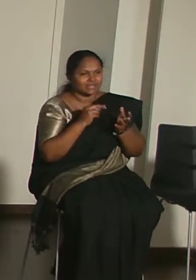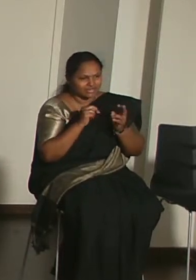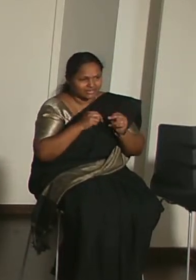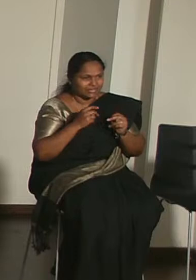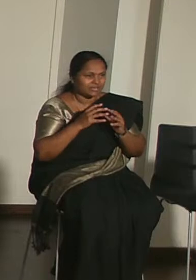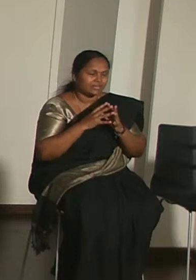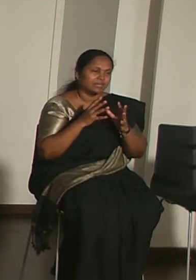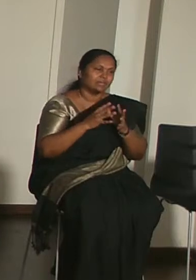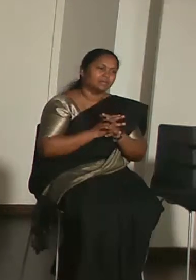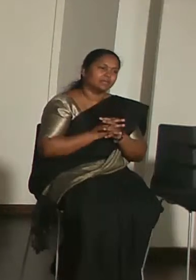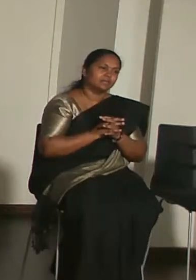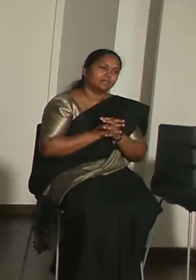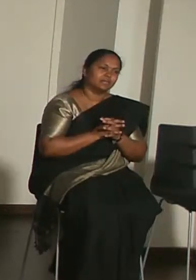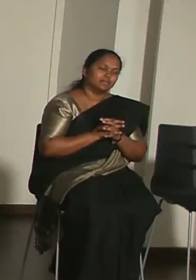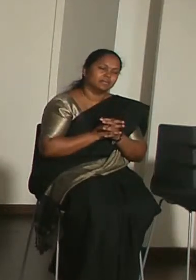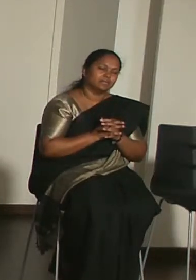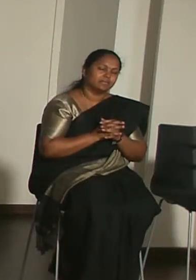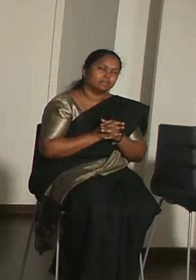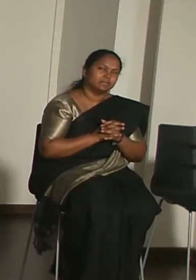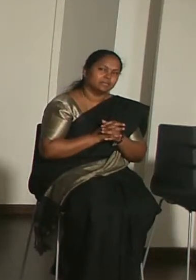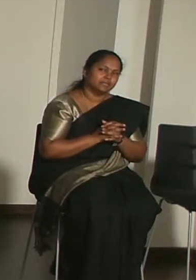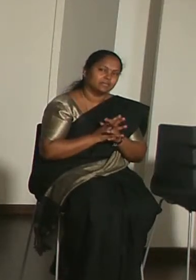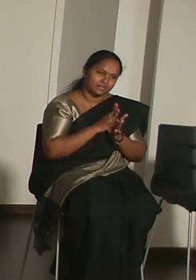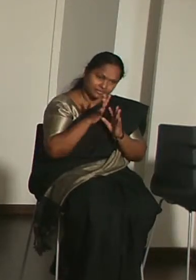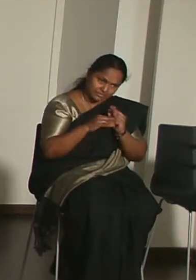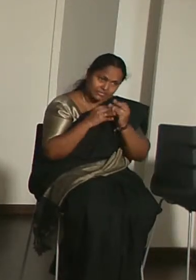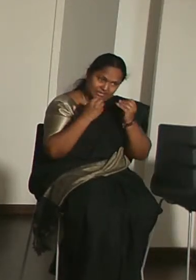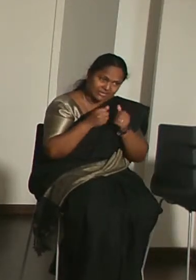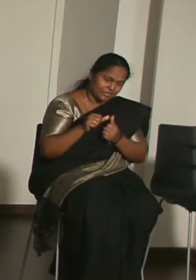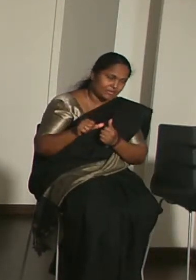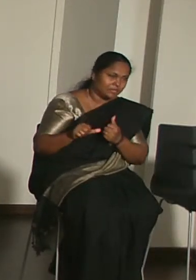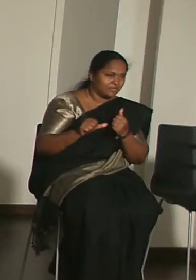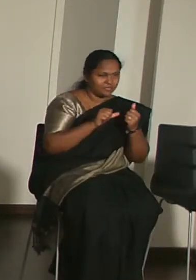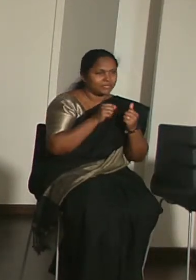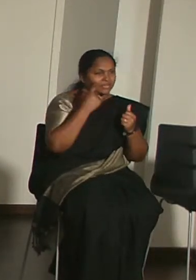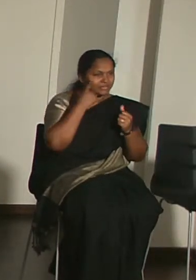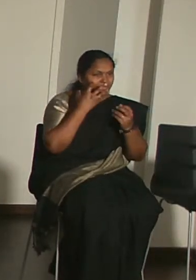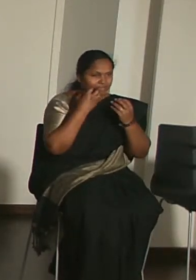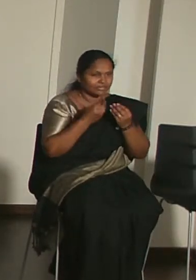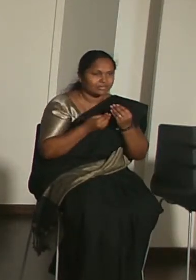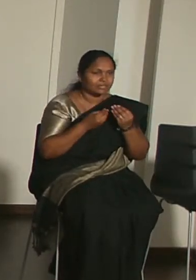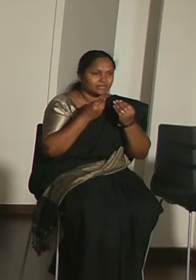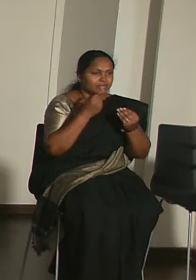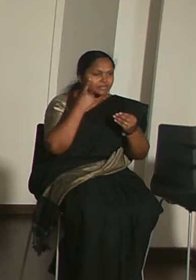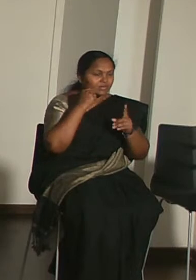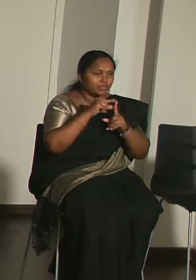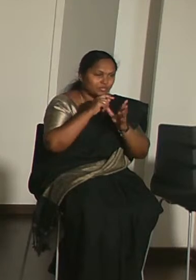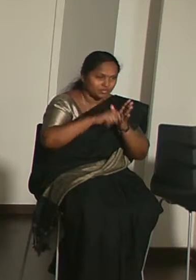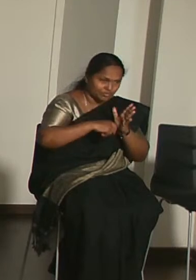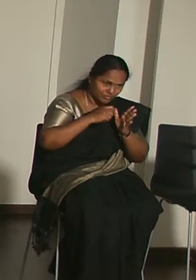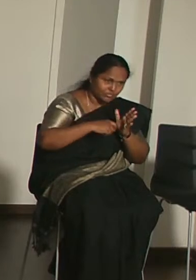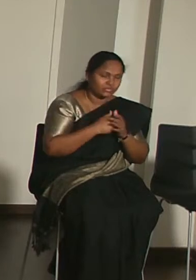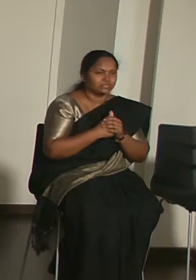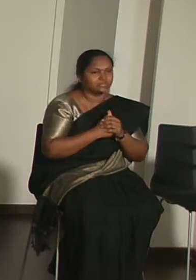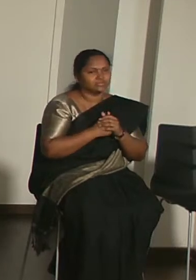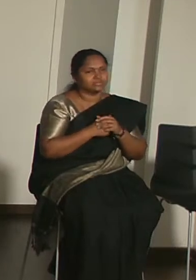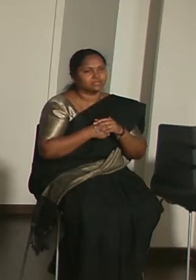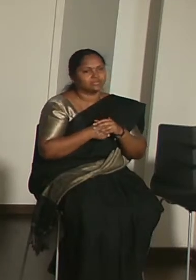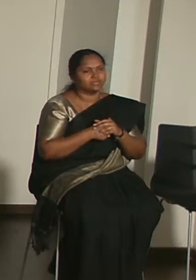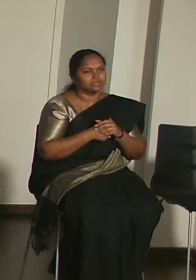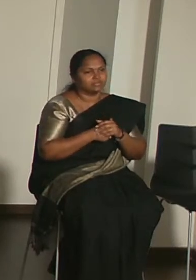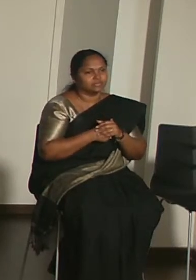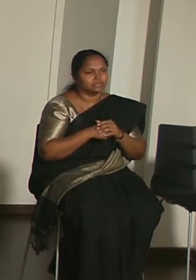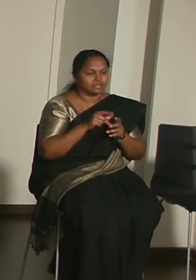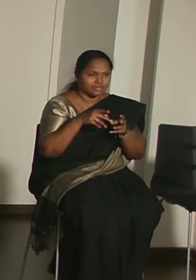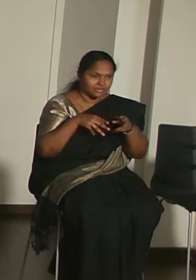much, and again, going back to this whole vectors of kinship project, uh,